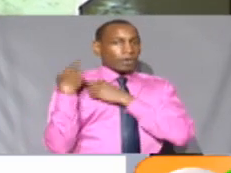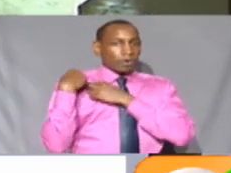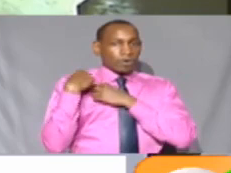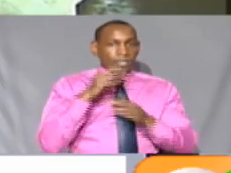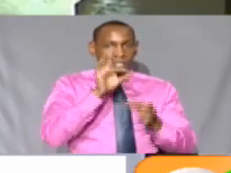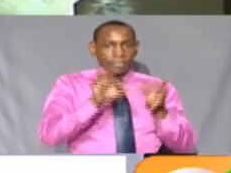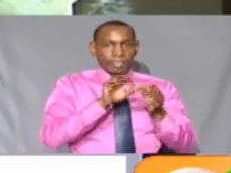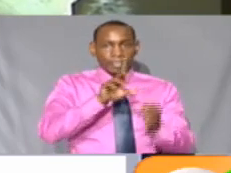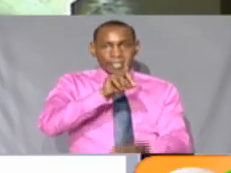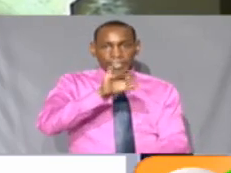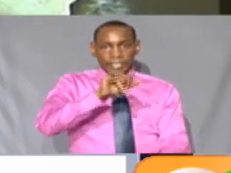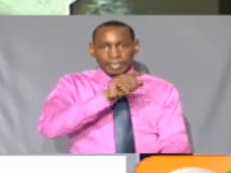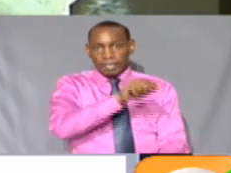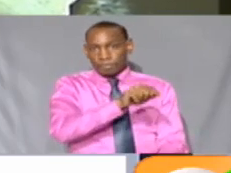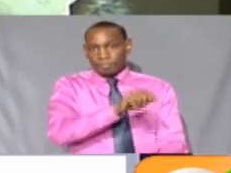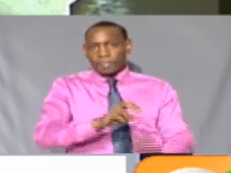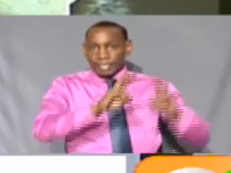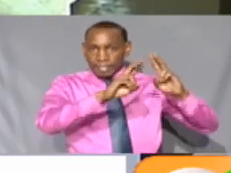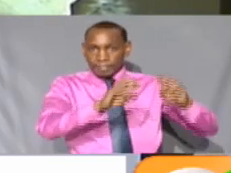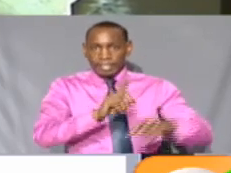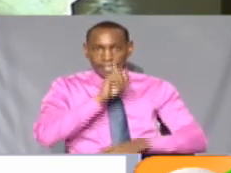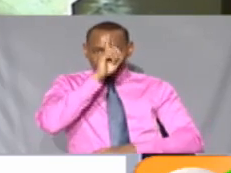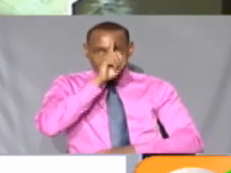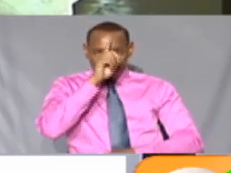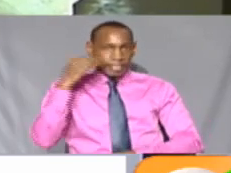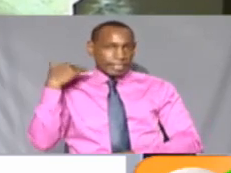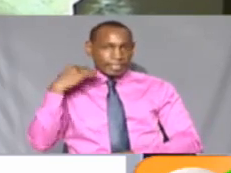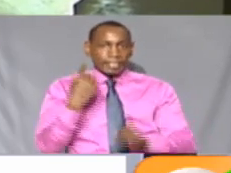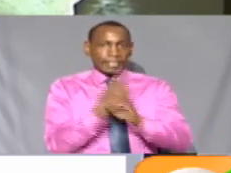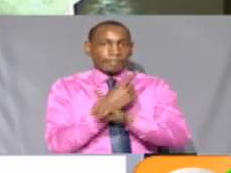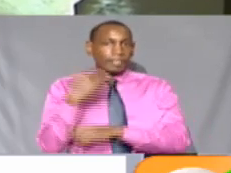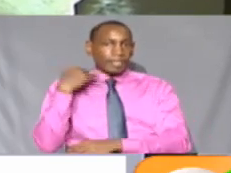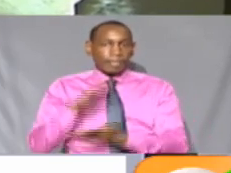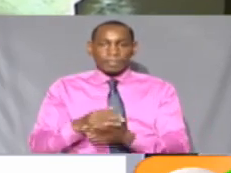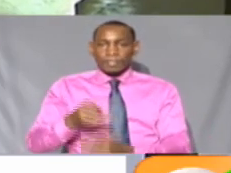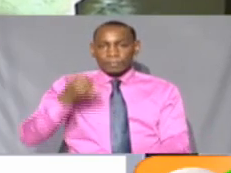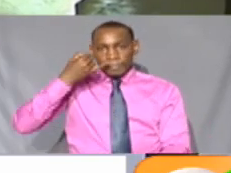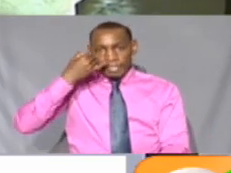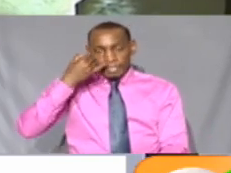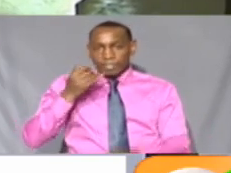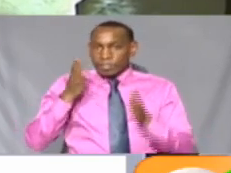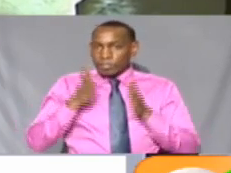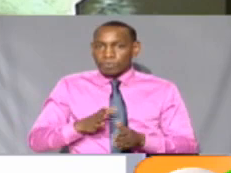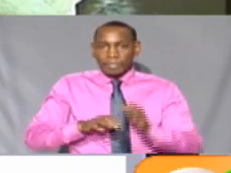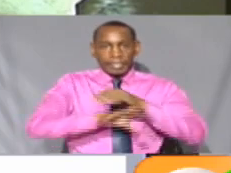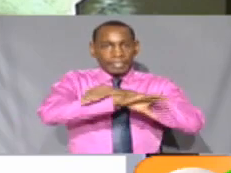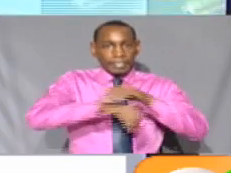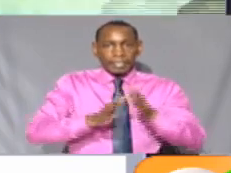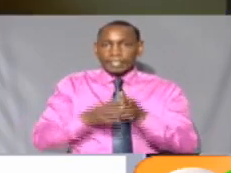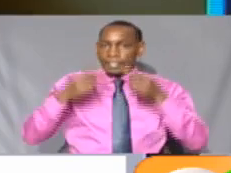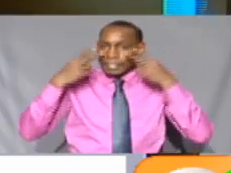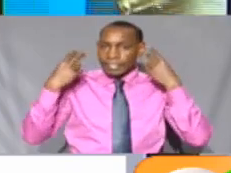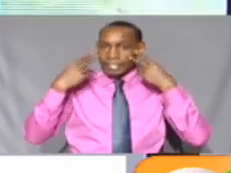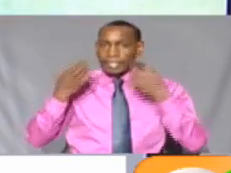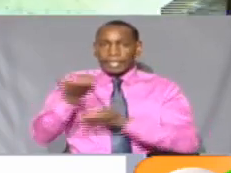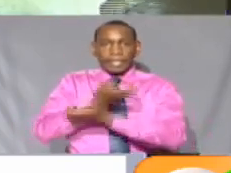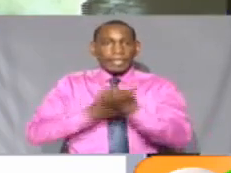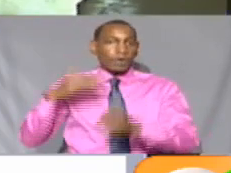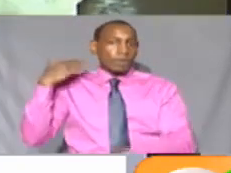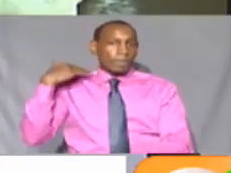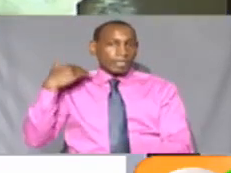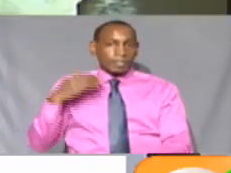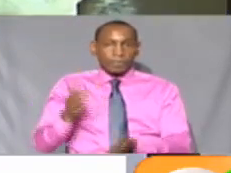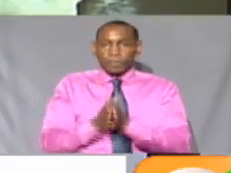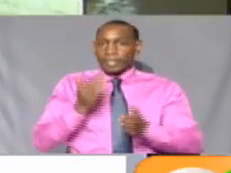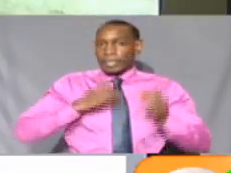the DCI, is to investigate serious crimes, the wide range of crimes from narcotics, human trafficking, terrorism, economic crimes,